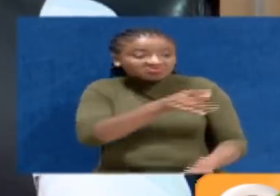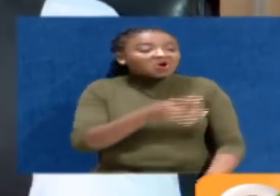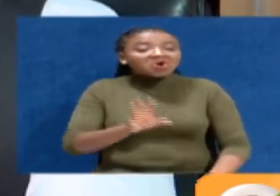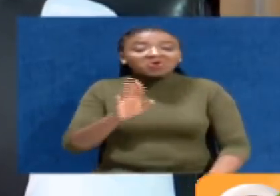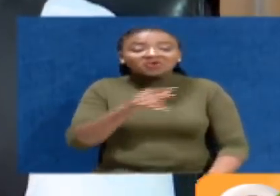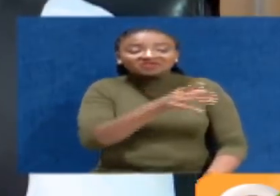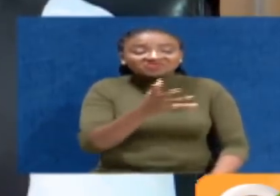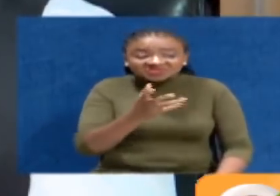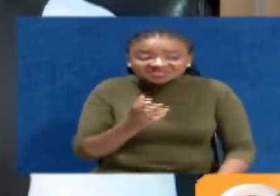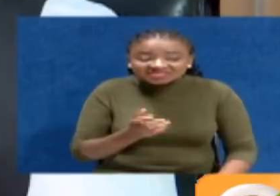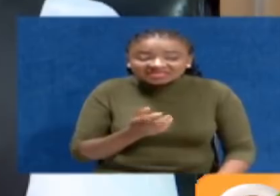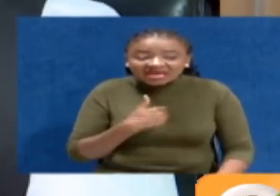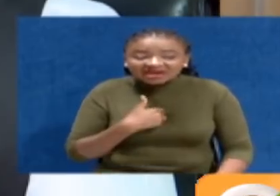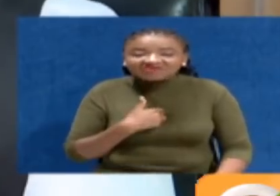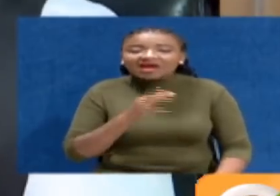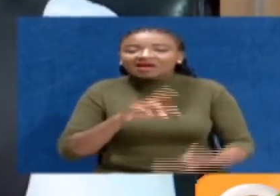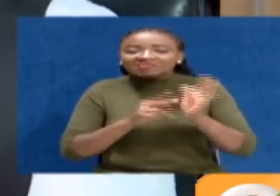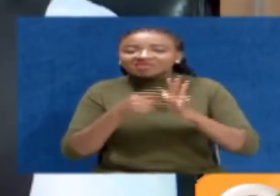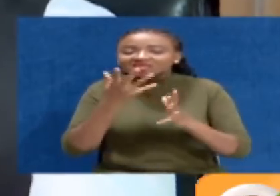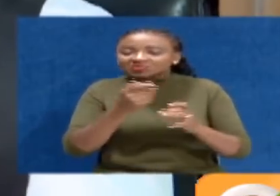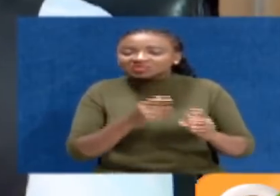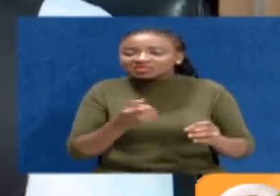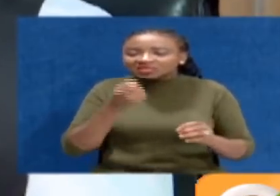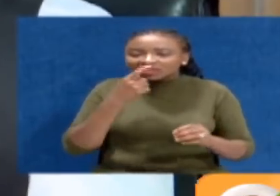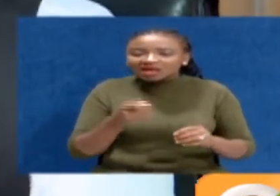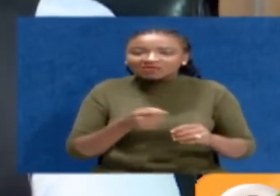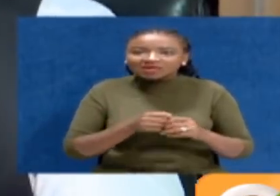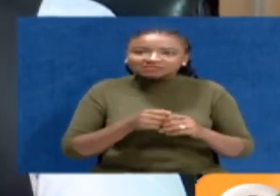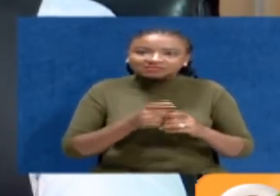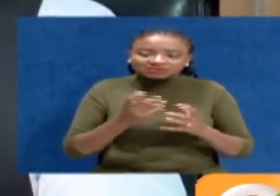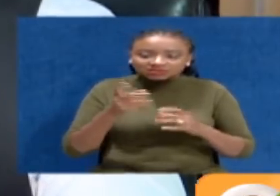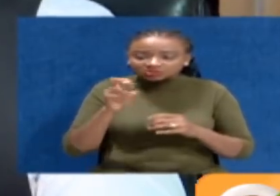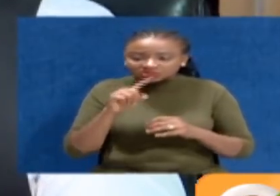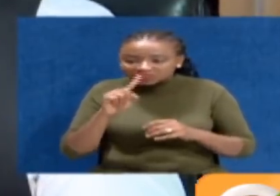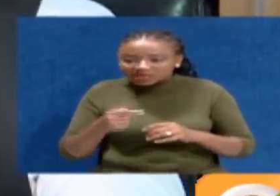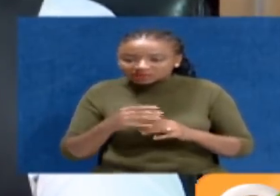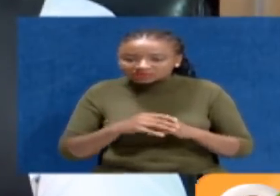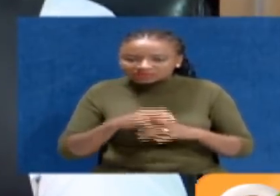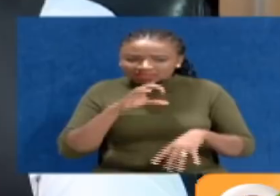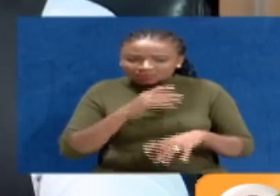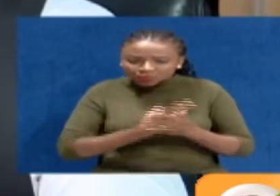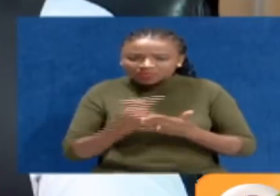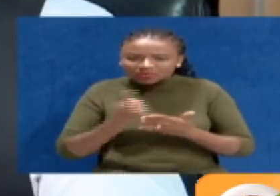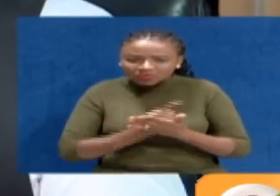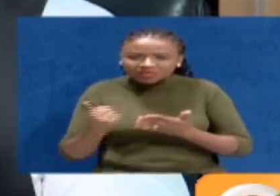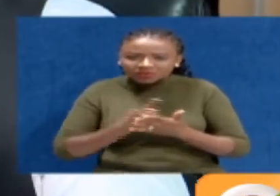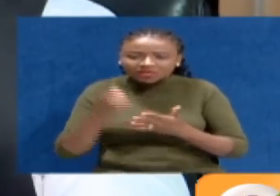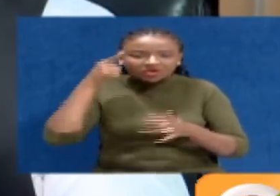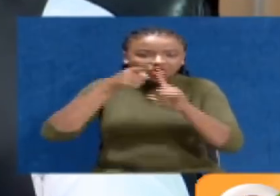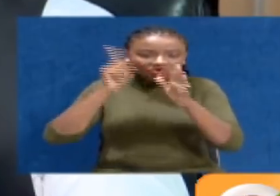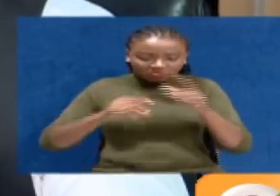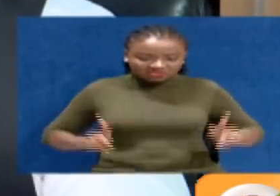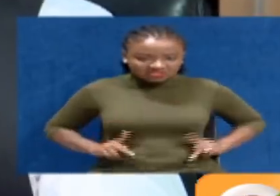now you know I need dialysis, I need to look for 20,000 shillings every week for dialysis,